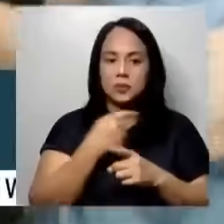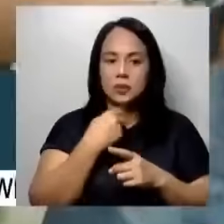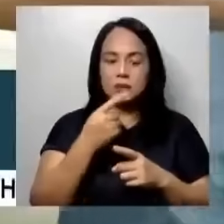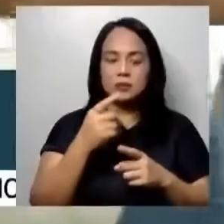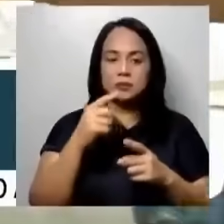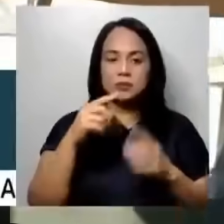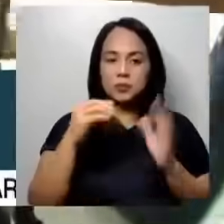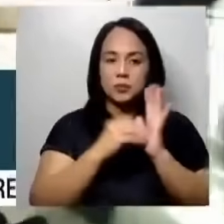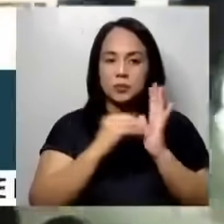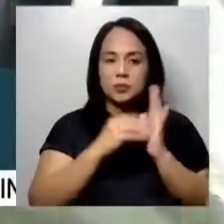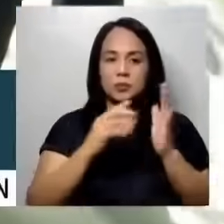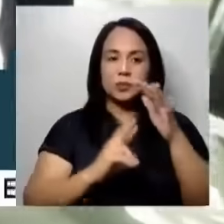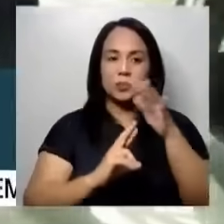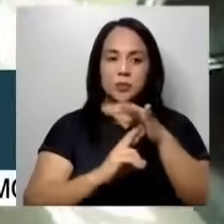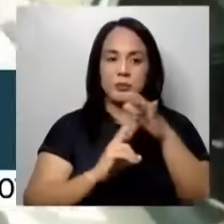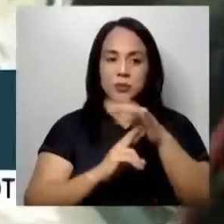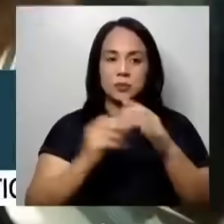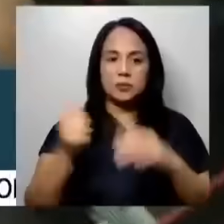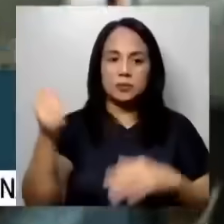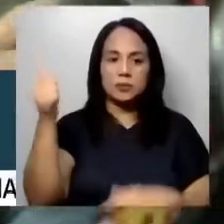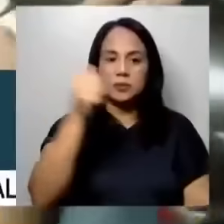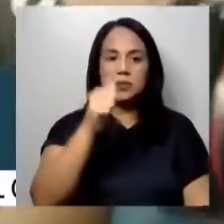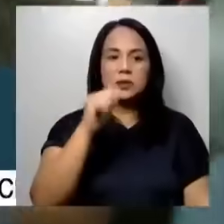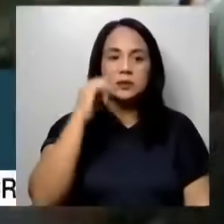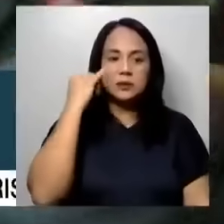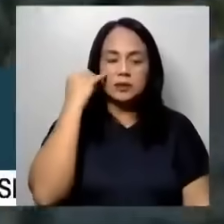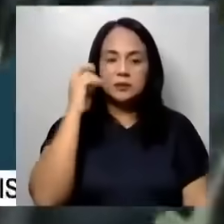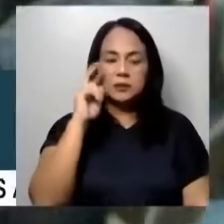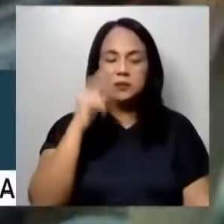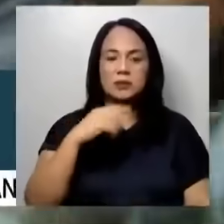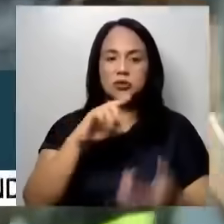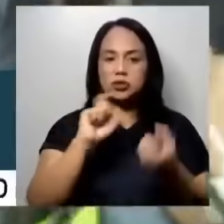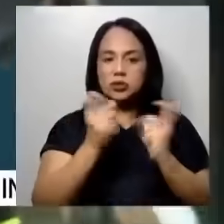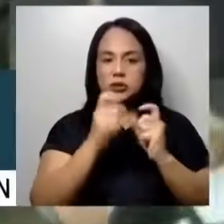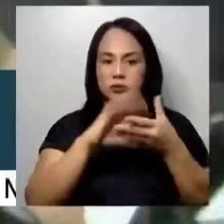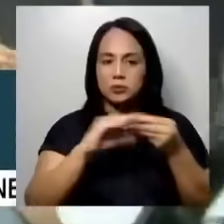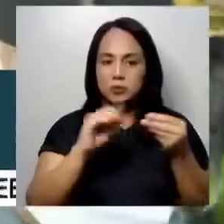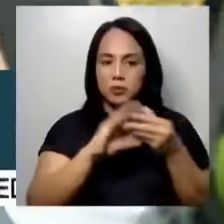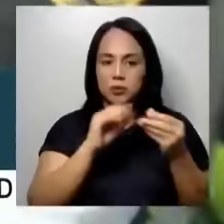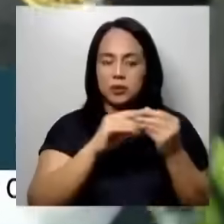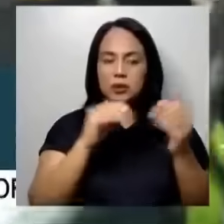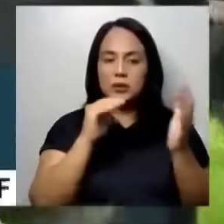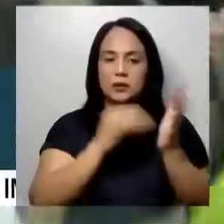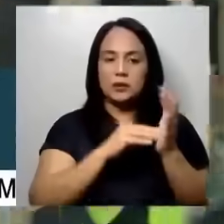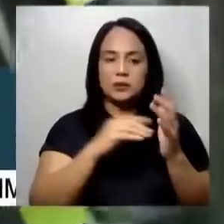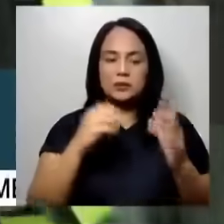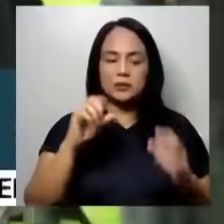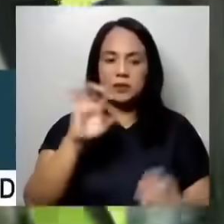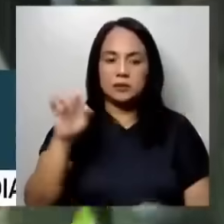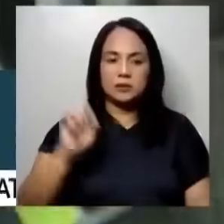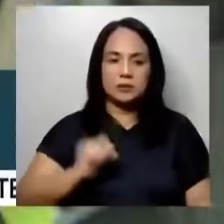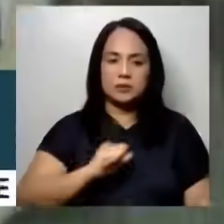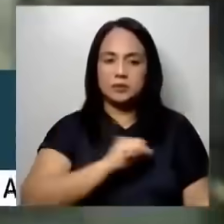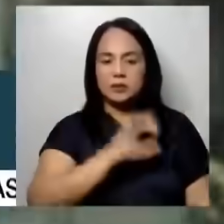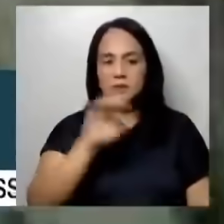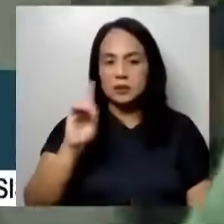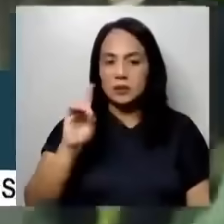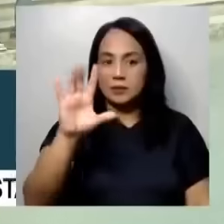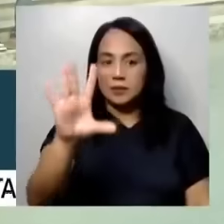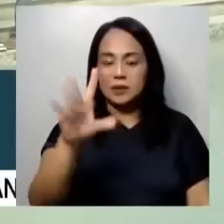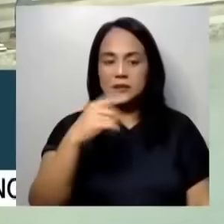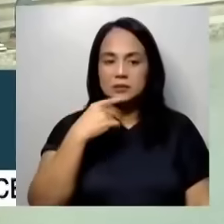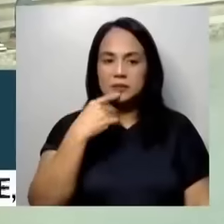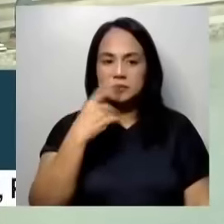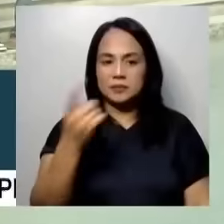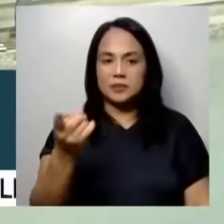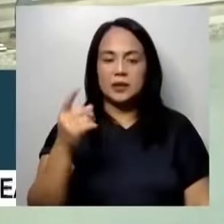retired Police Brigadier General Jerry Valeroso, has retracted his statements against former Senator Laila de Lima, according to de Lima's lawyer, Attorney